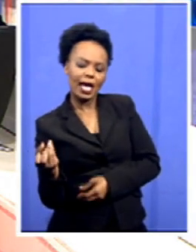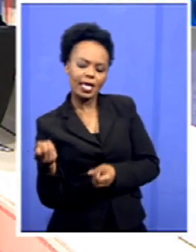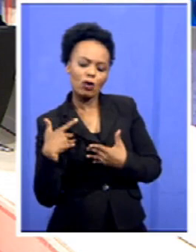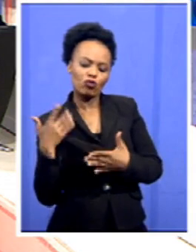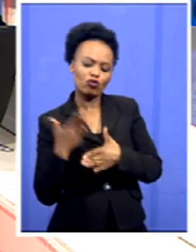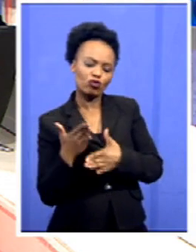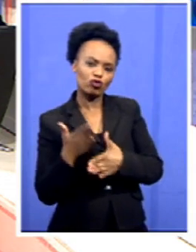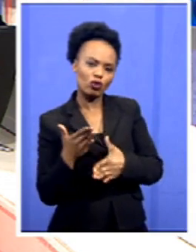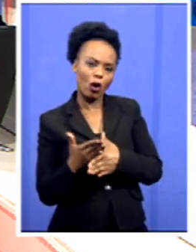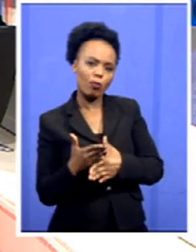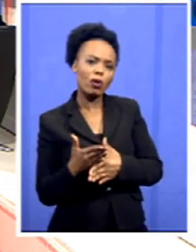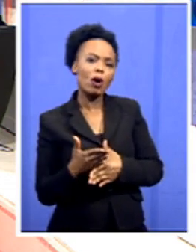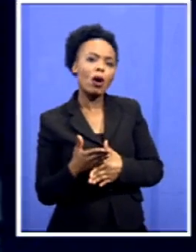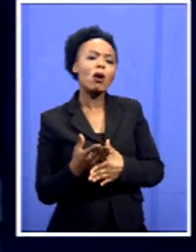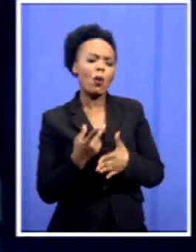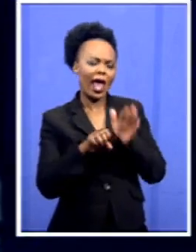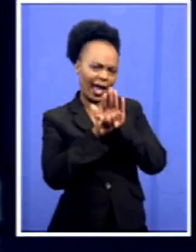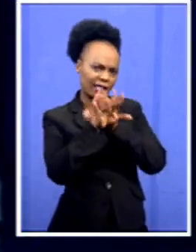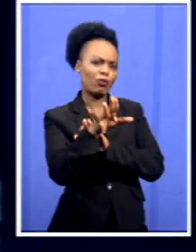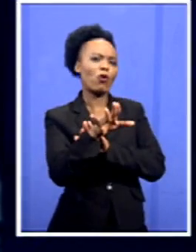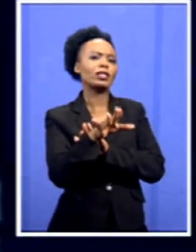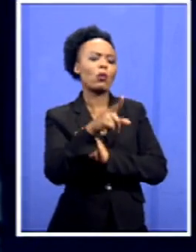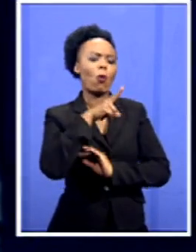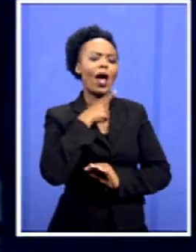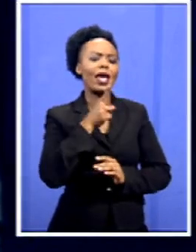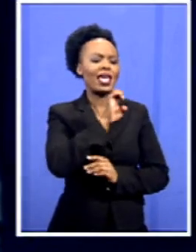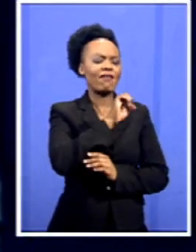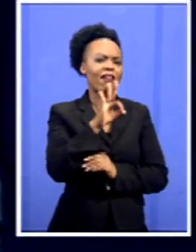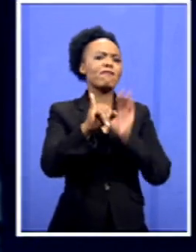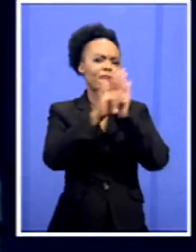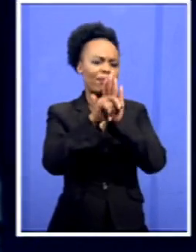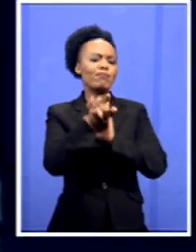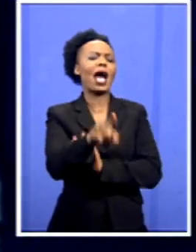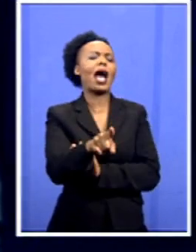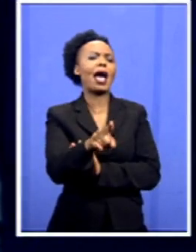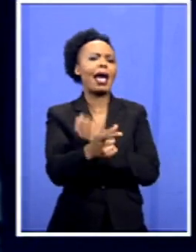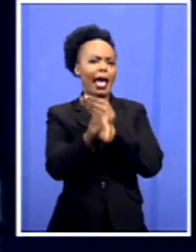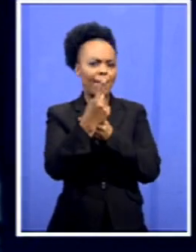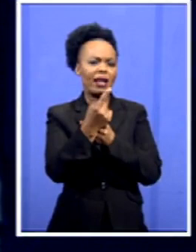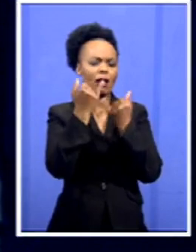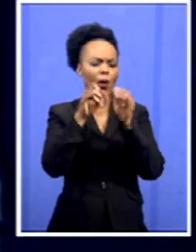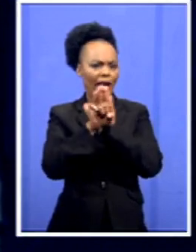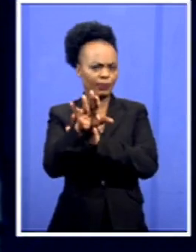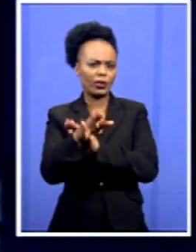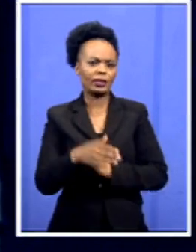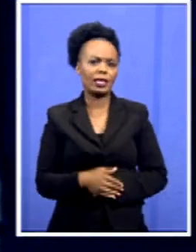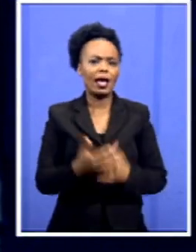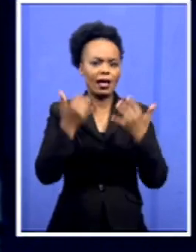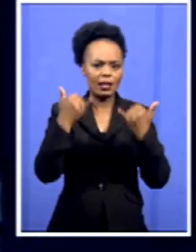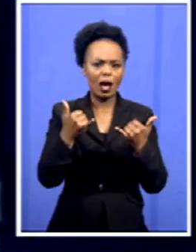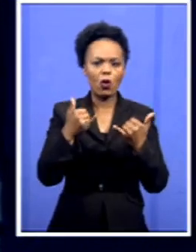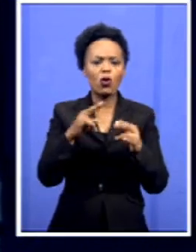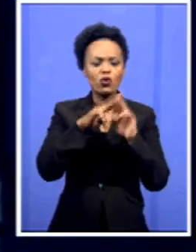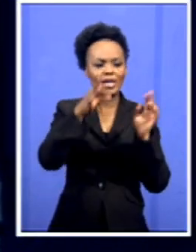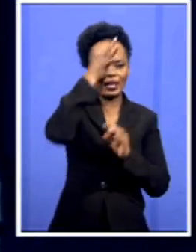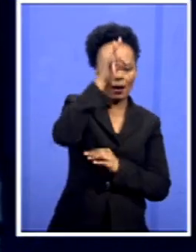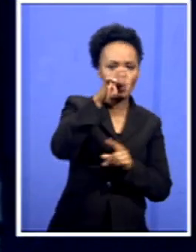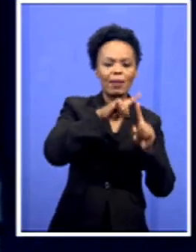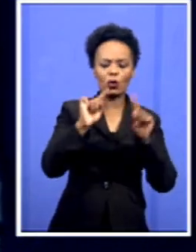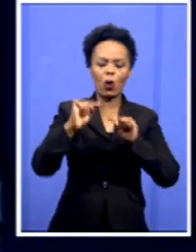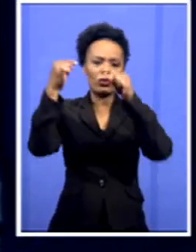the then MM had to be fired. It was brought by the EFF. Currently, we're not in government, we're in opposition, but we're at